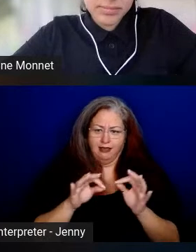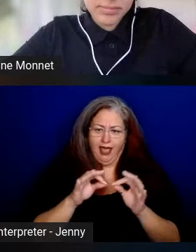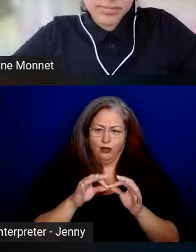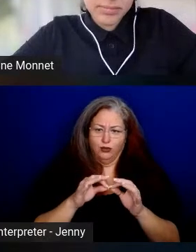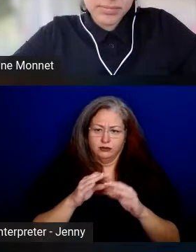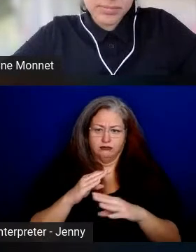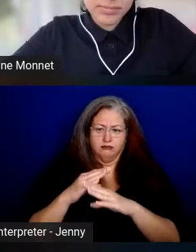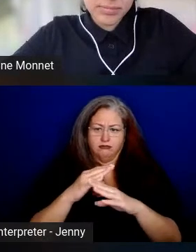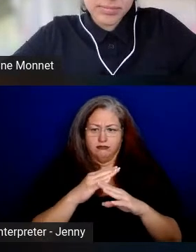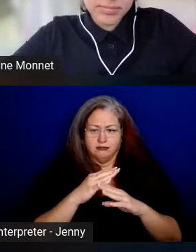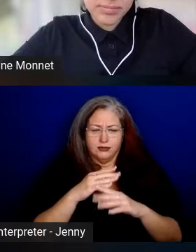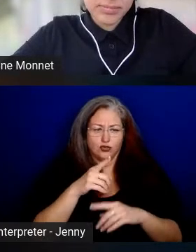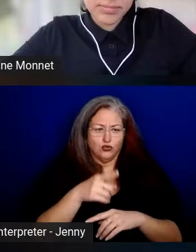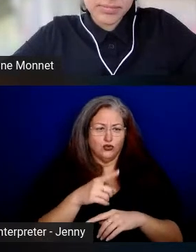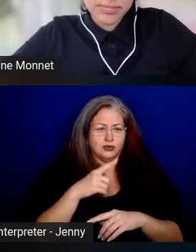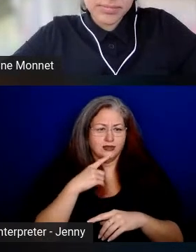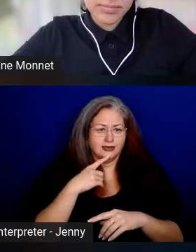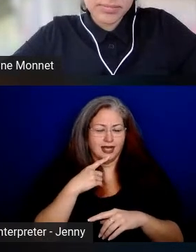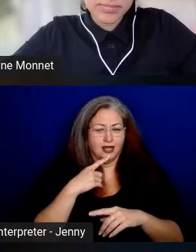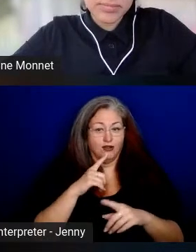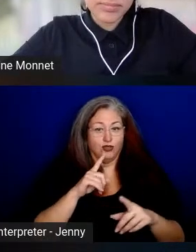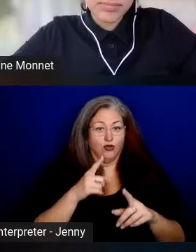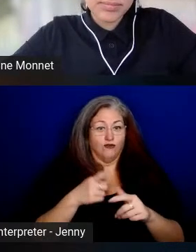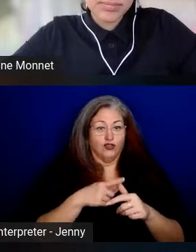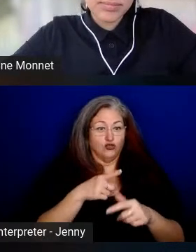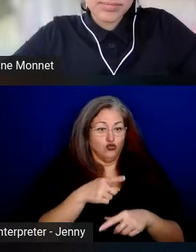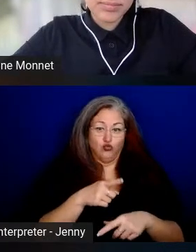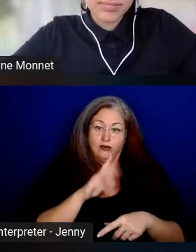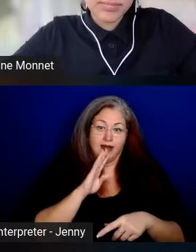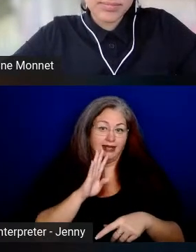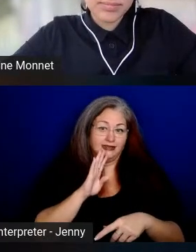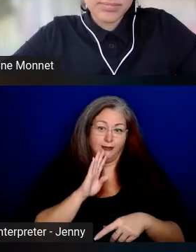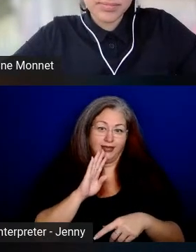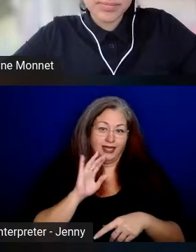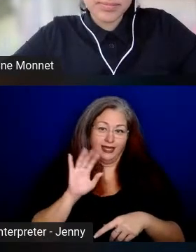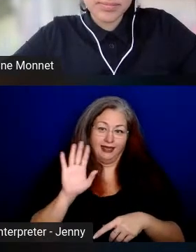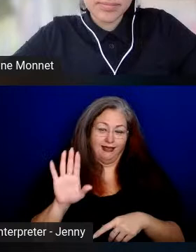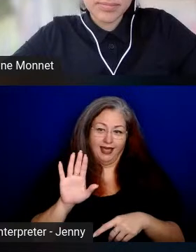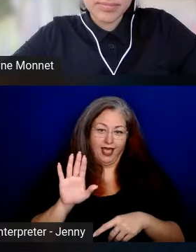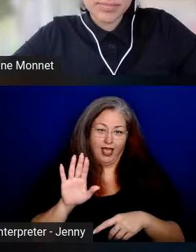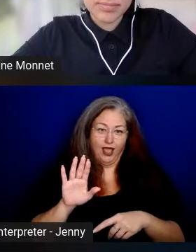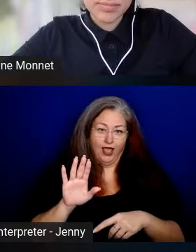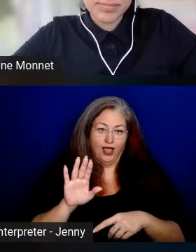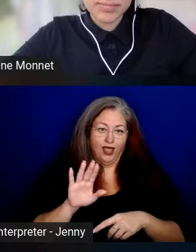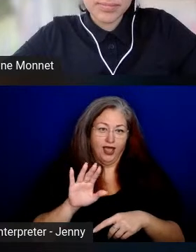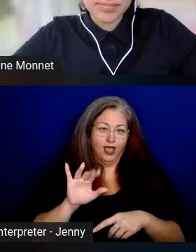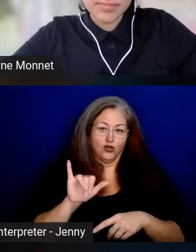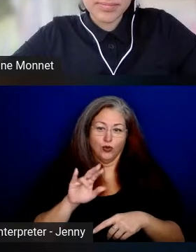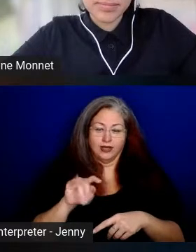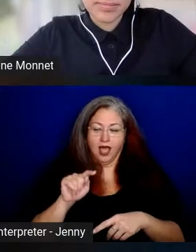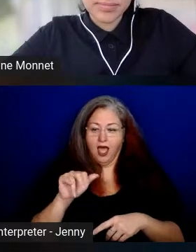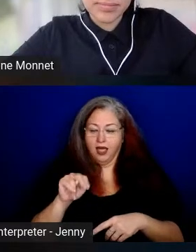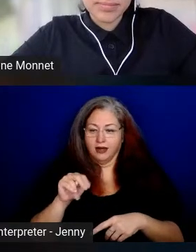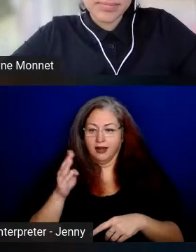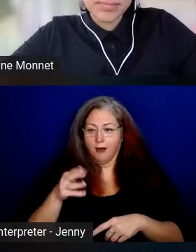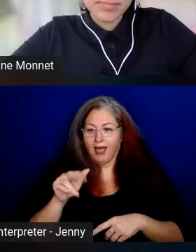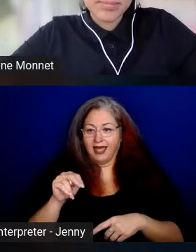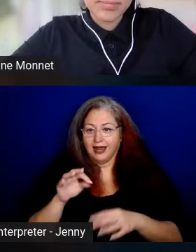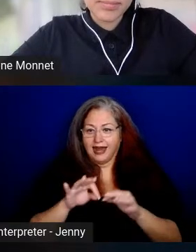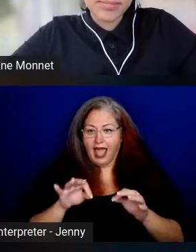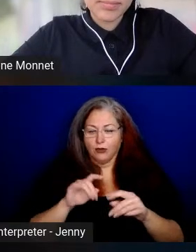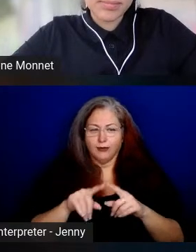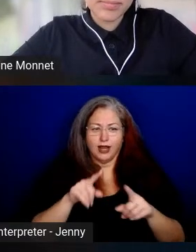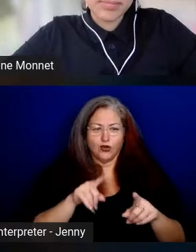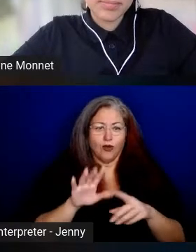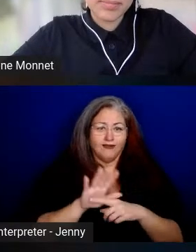this conversation, you said that you didn't speak the Yucatan Mayan language, but yet you are doing this whole film on that. Not